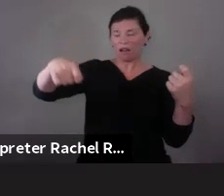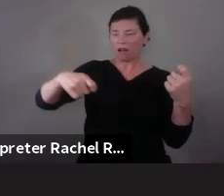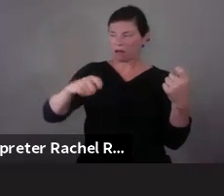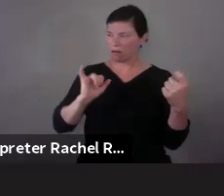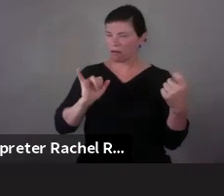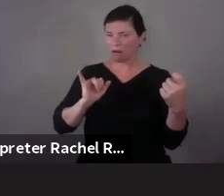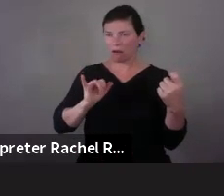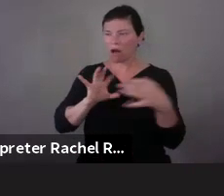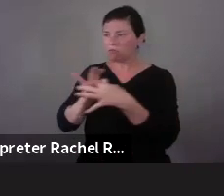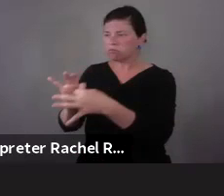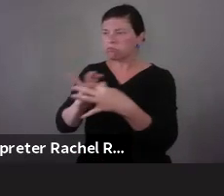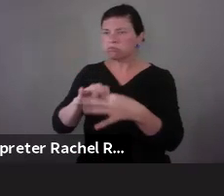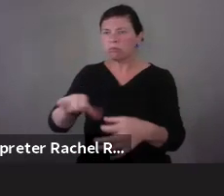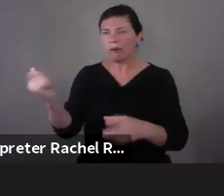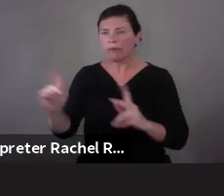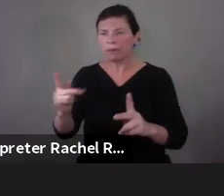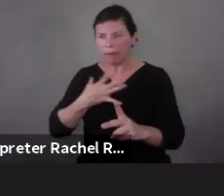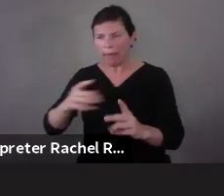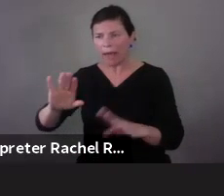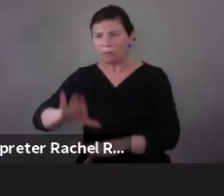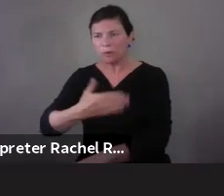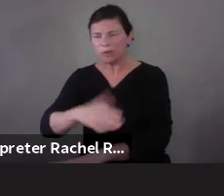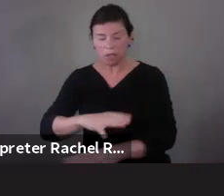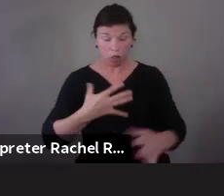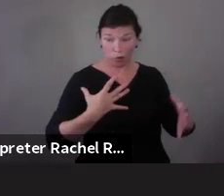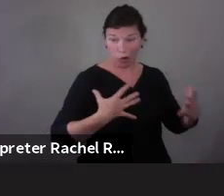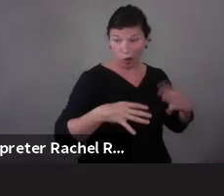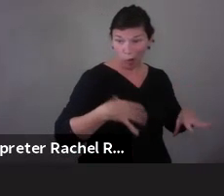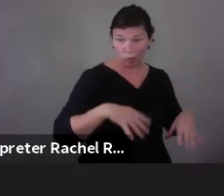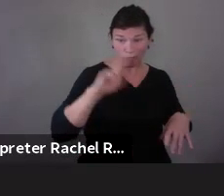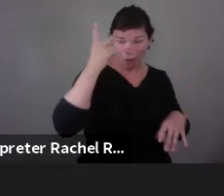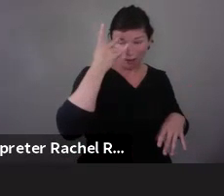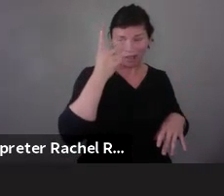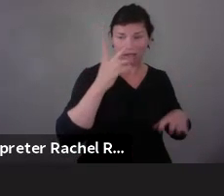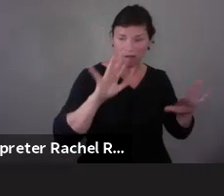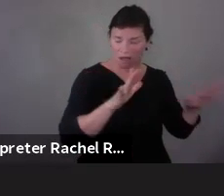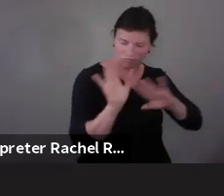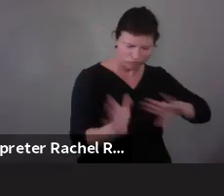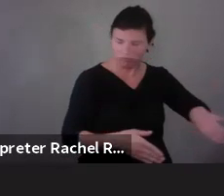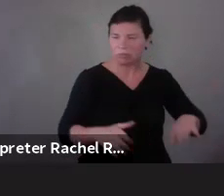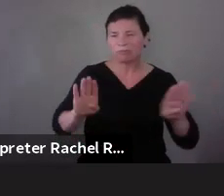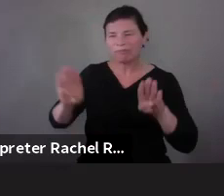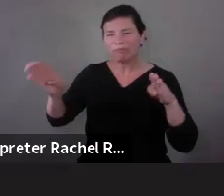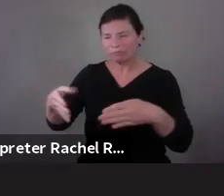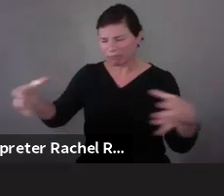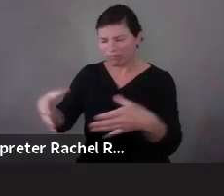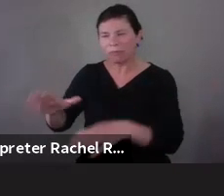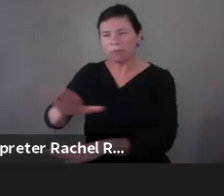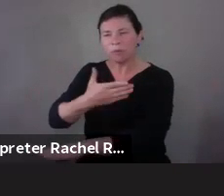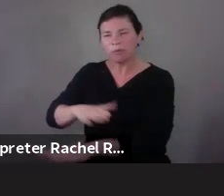focused on music, not fashion, not politics, nothing. It's just music. So that helped me connect with